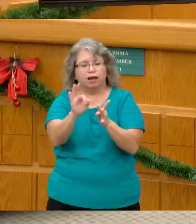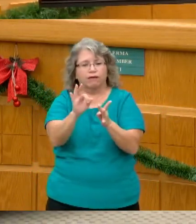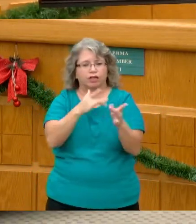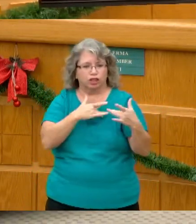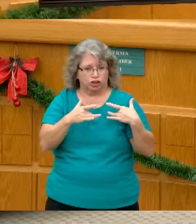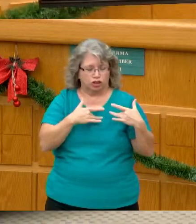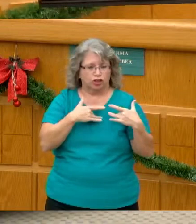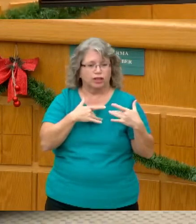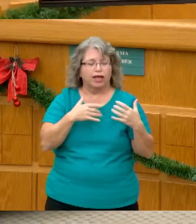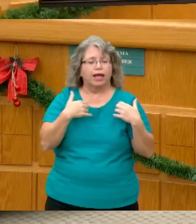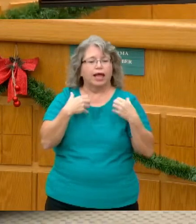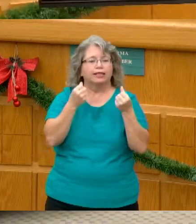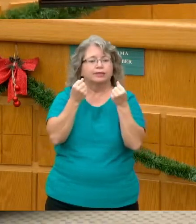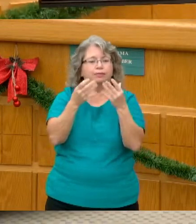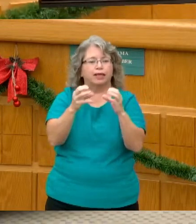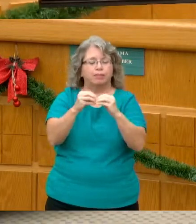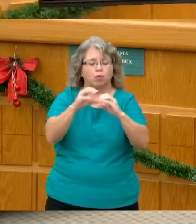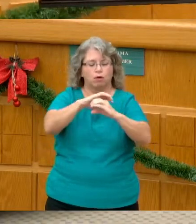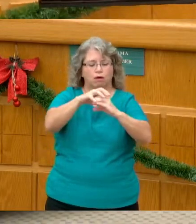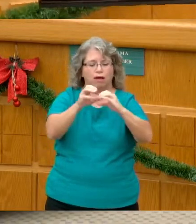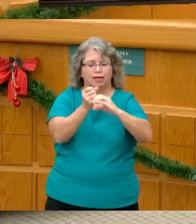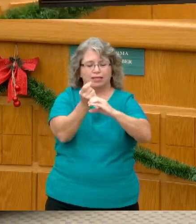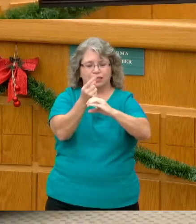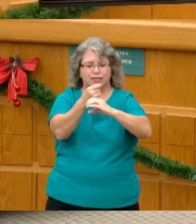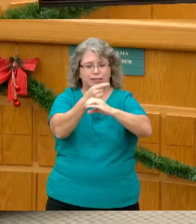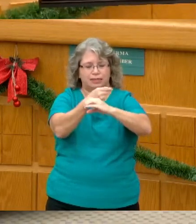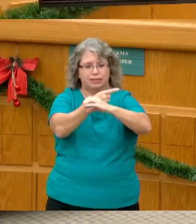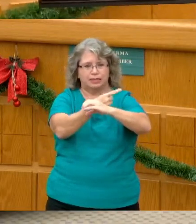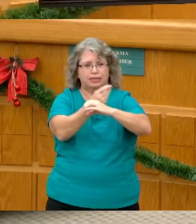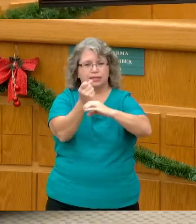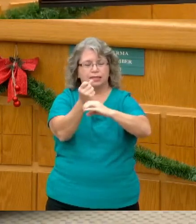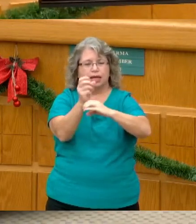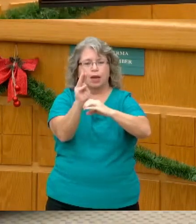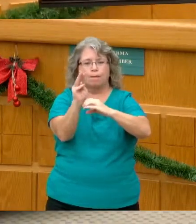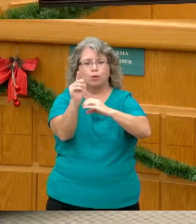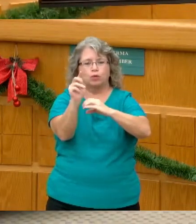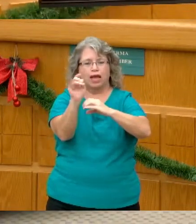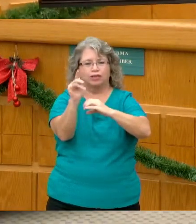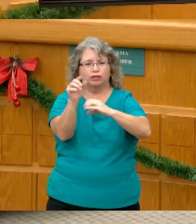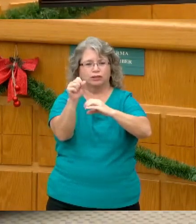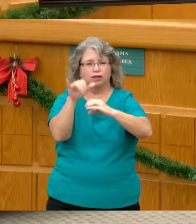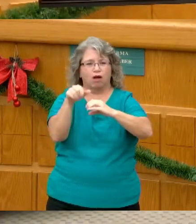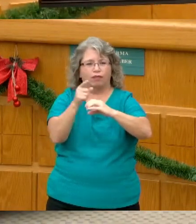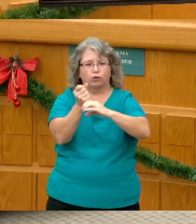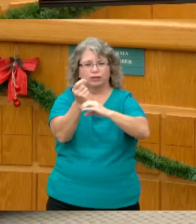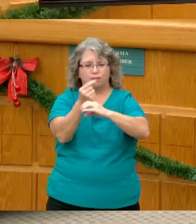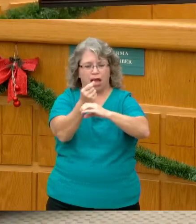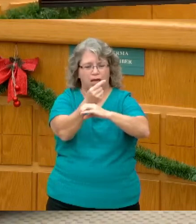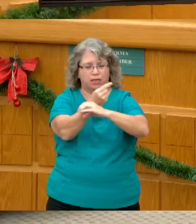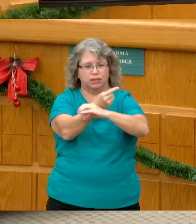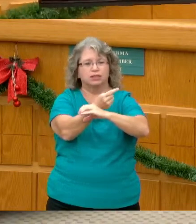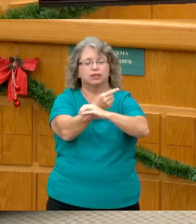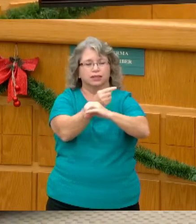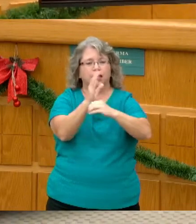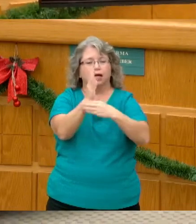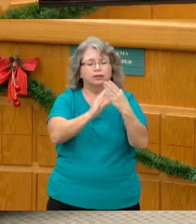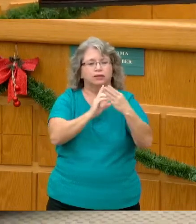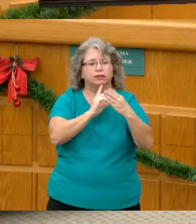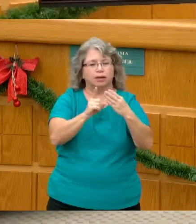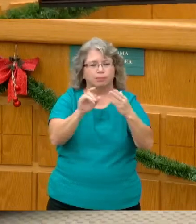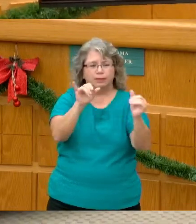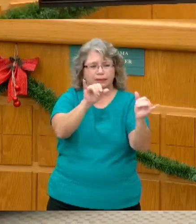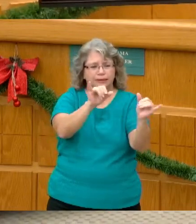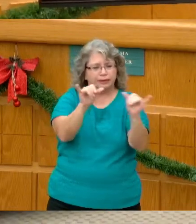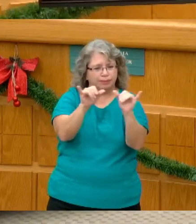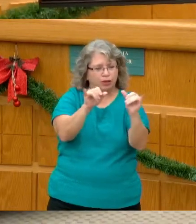there's a lot more changes that our body has not seen before, right? Some of these mutations some of them are similar to previous variants of